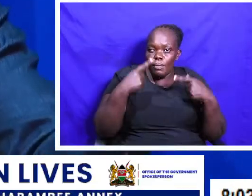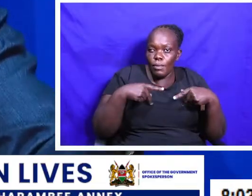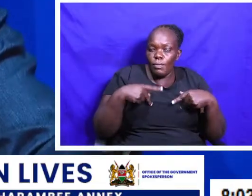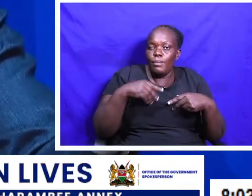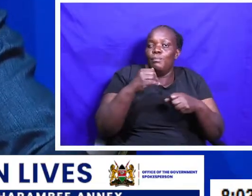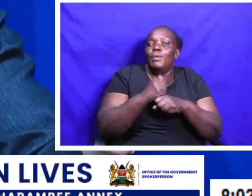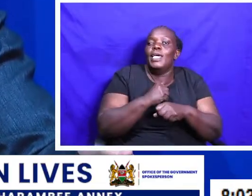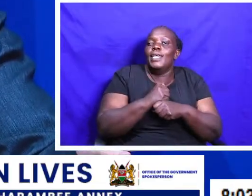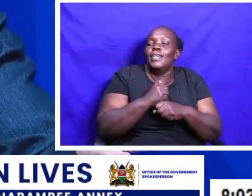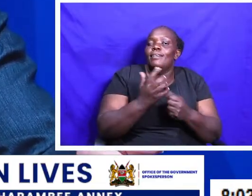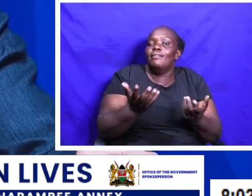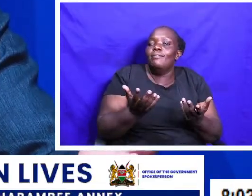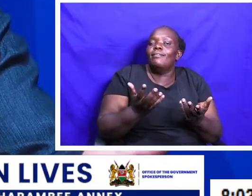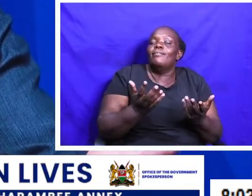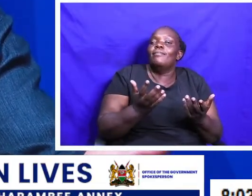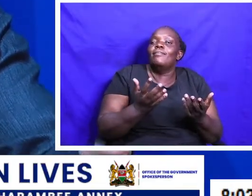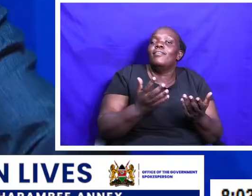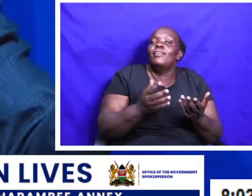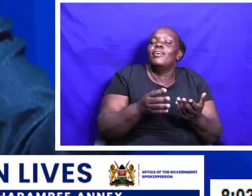people are making,